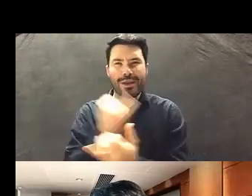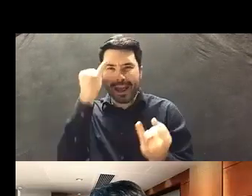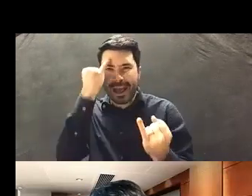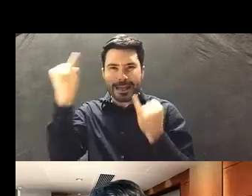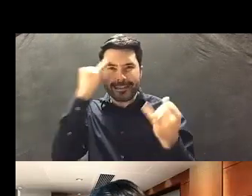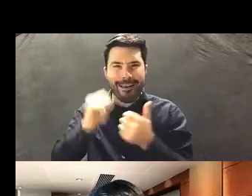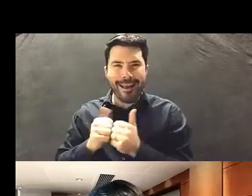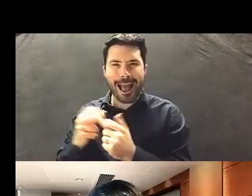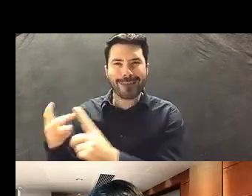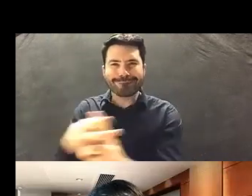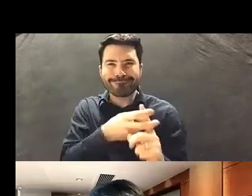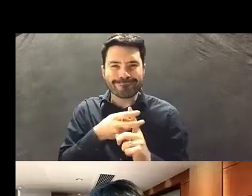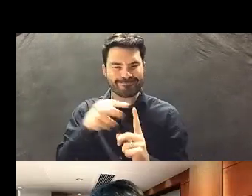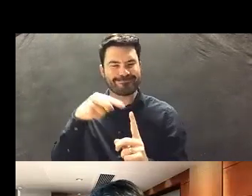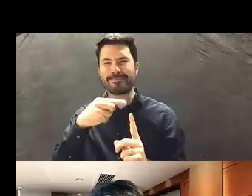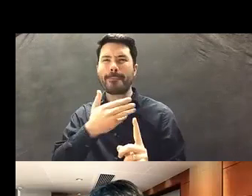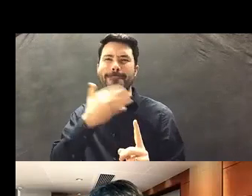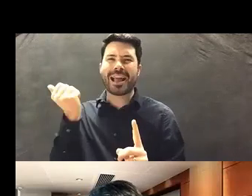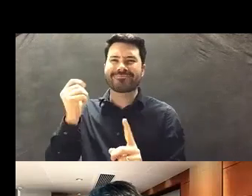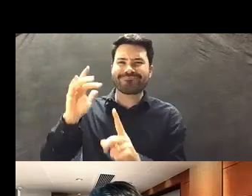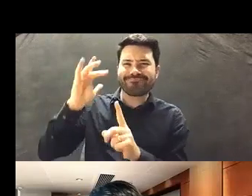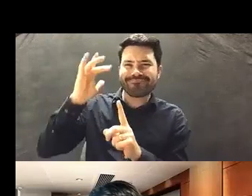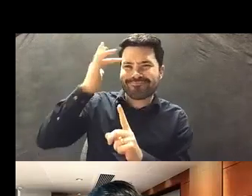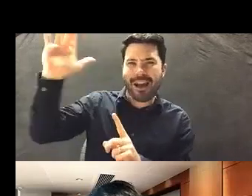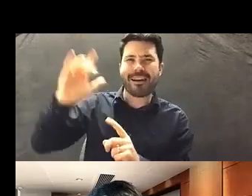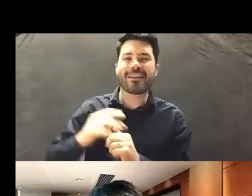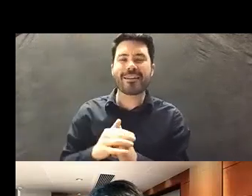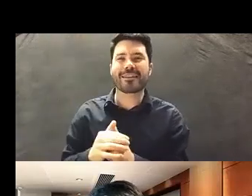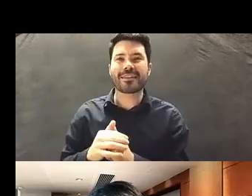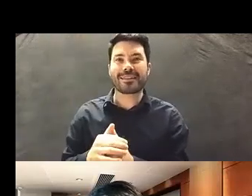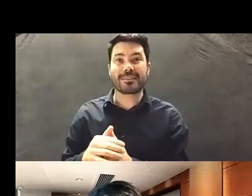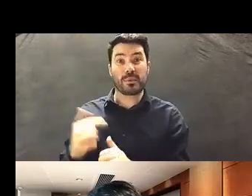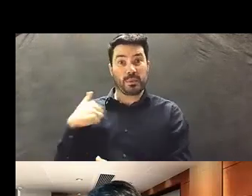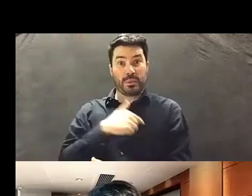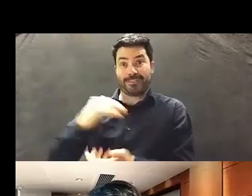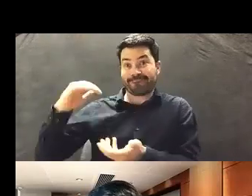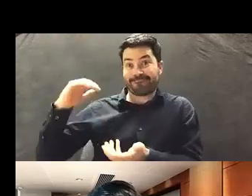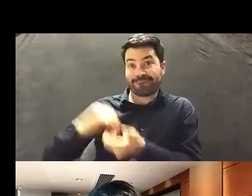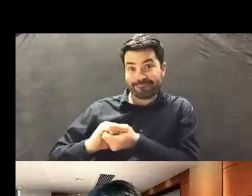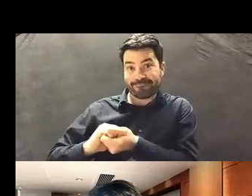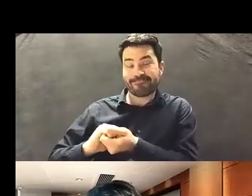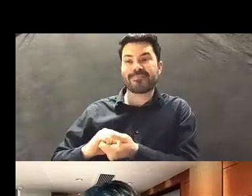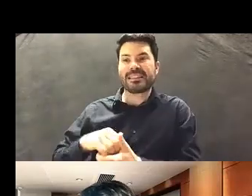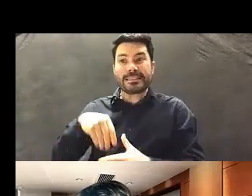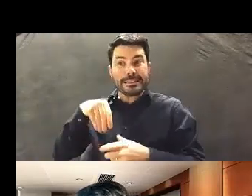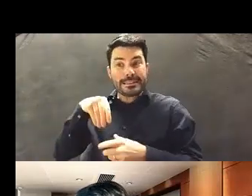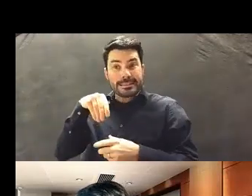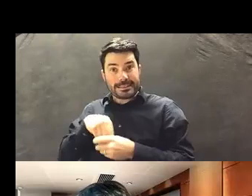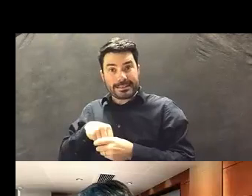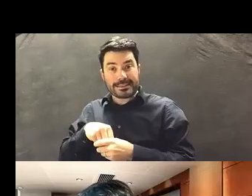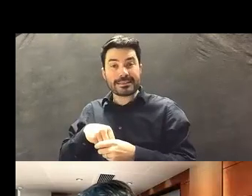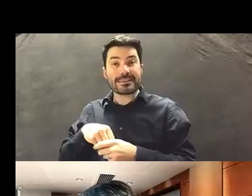and the brightest talent to join our organization, we are partnering with internal and external